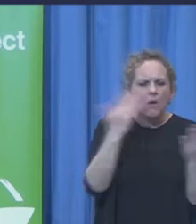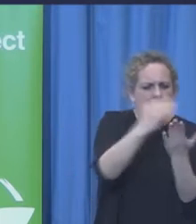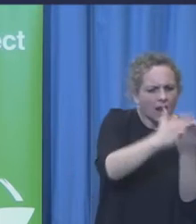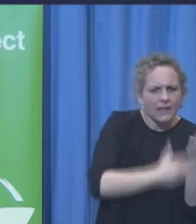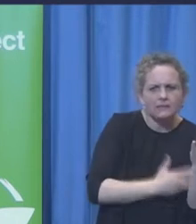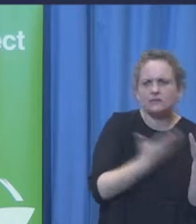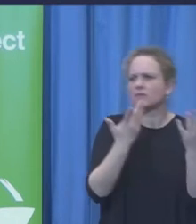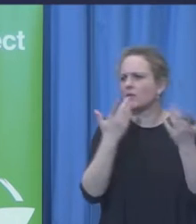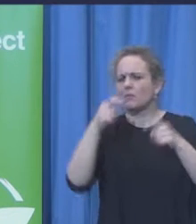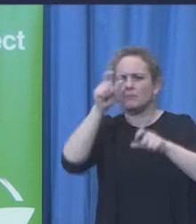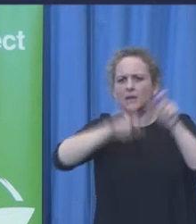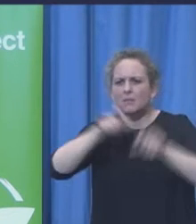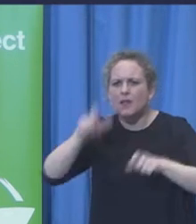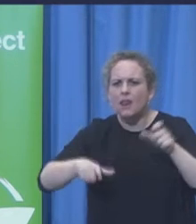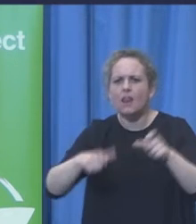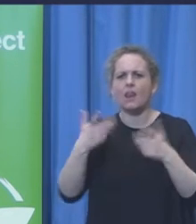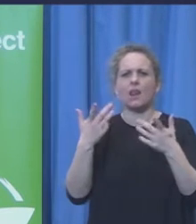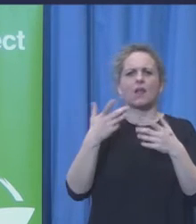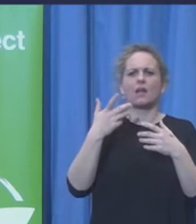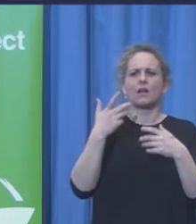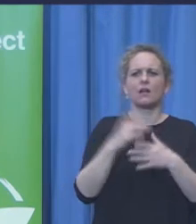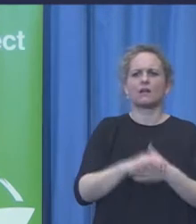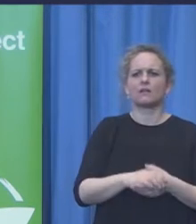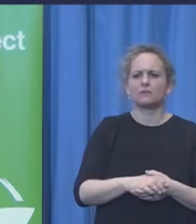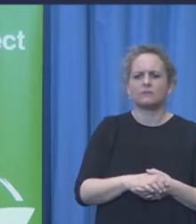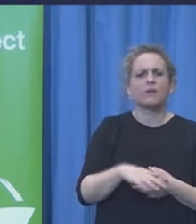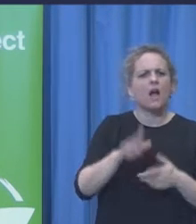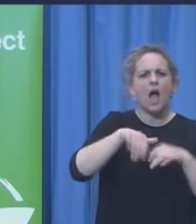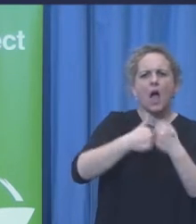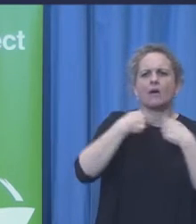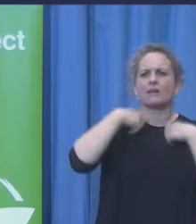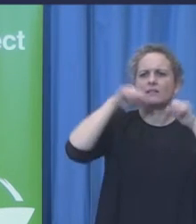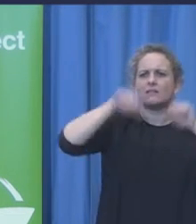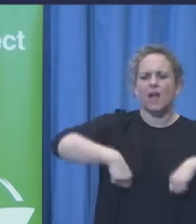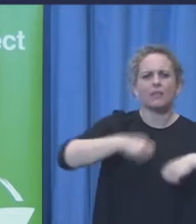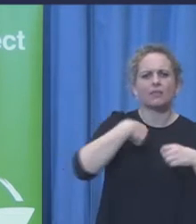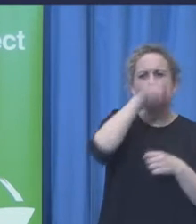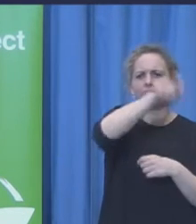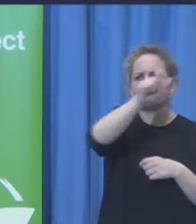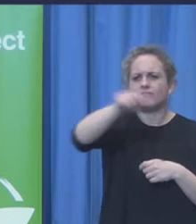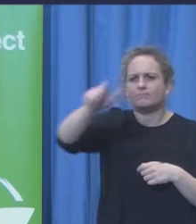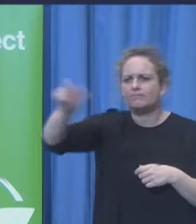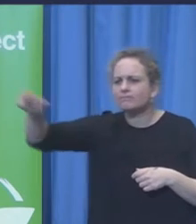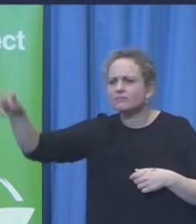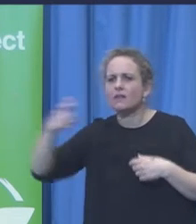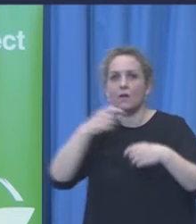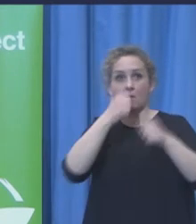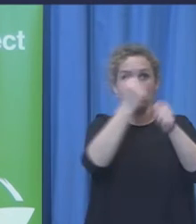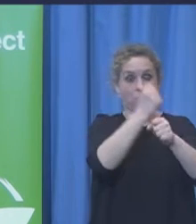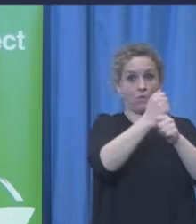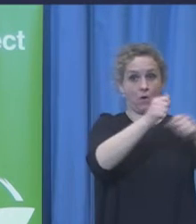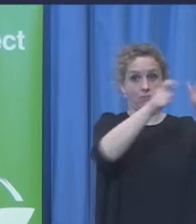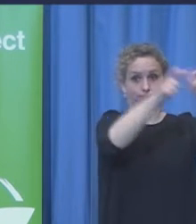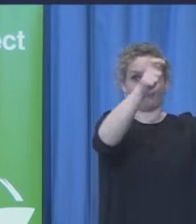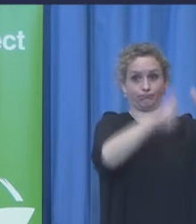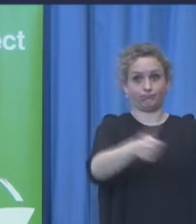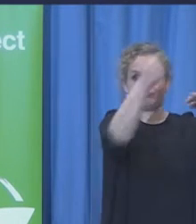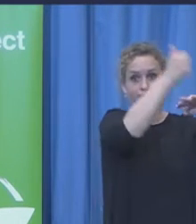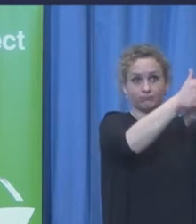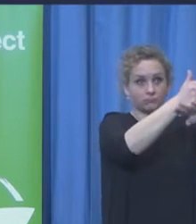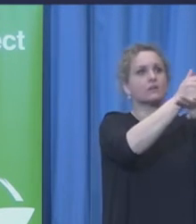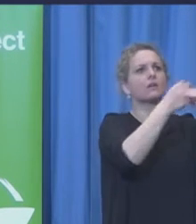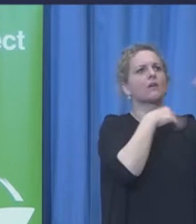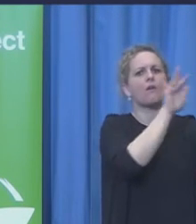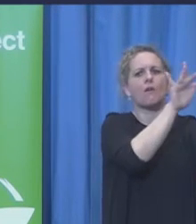We have actually few centers to support employers. We have a lot of positions, but the main